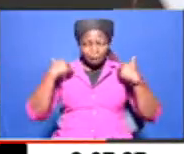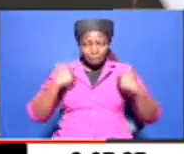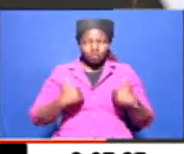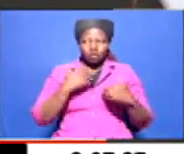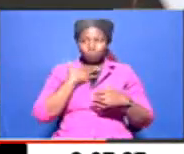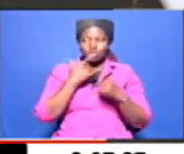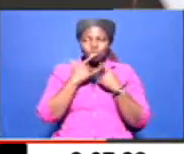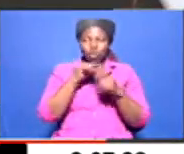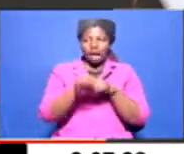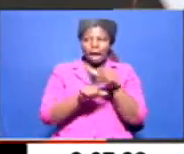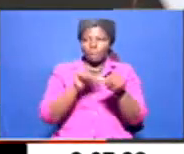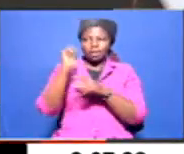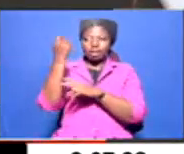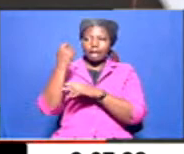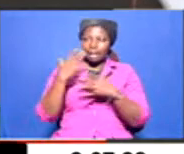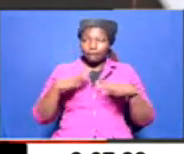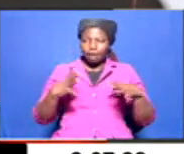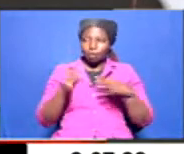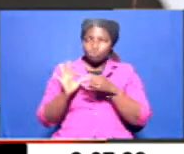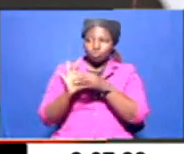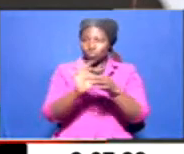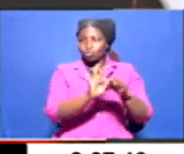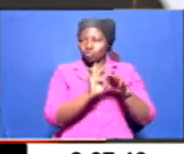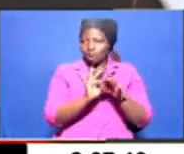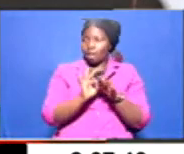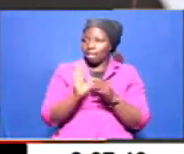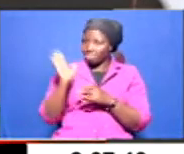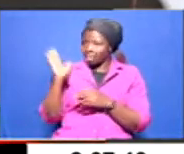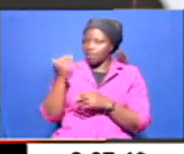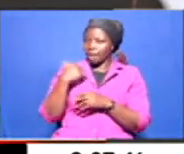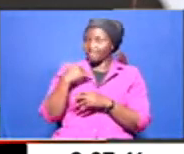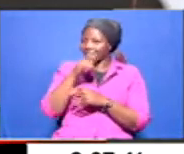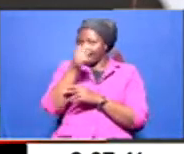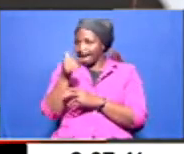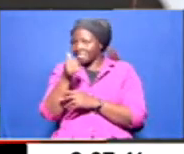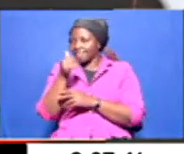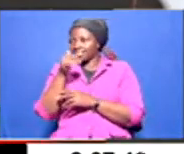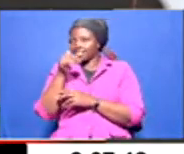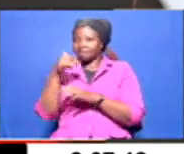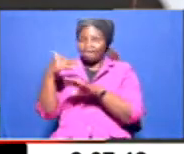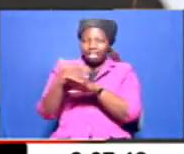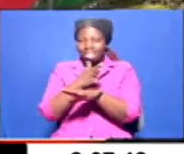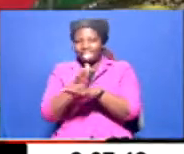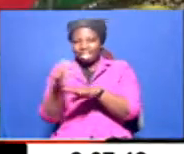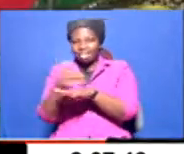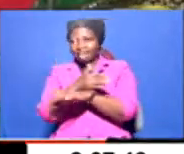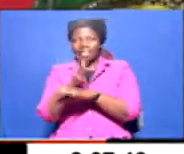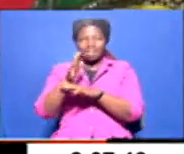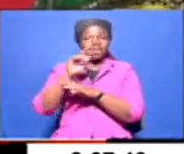ya Wakenya. Na huku kuna watapeli viongozi wa Wakenya. It's not